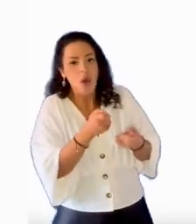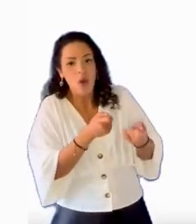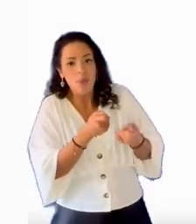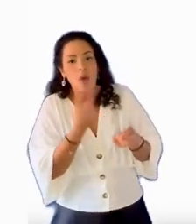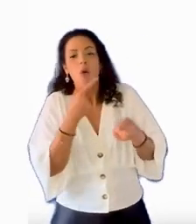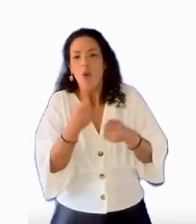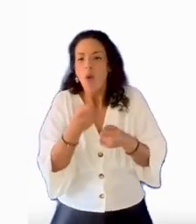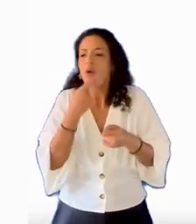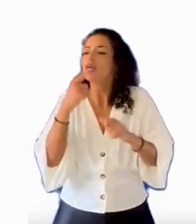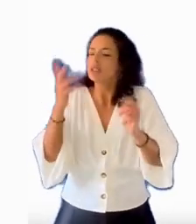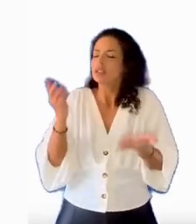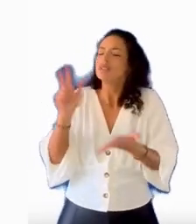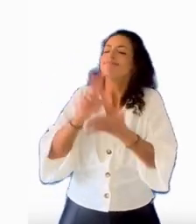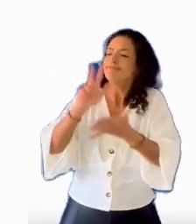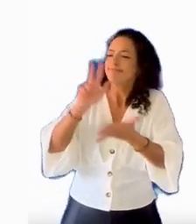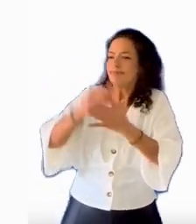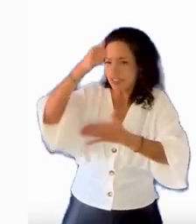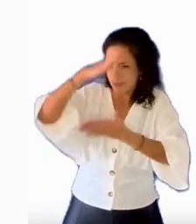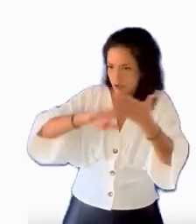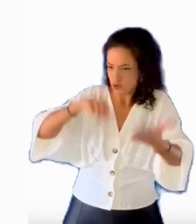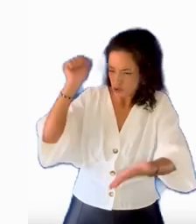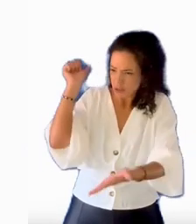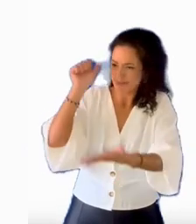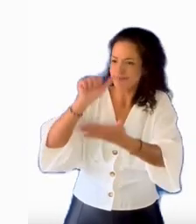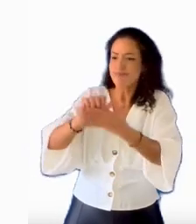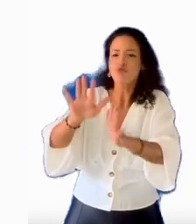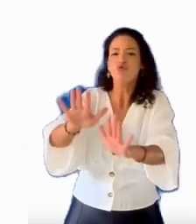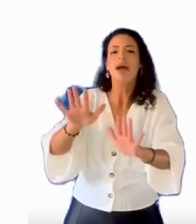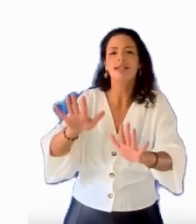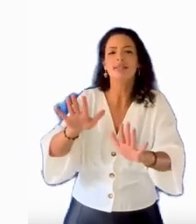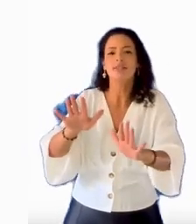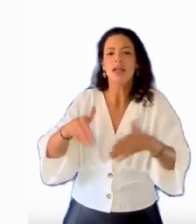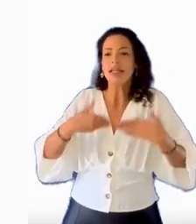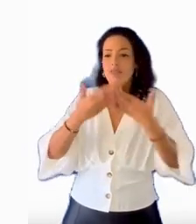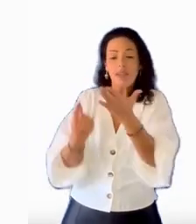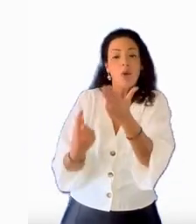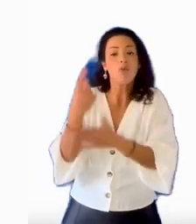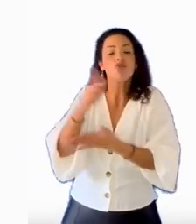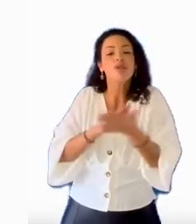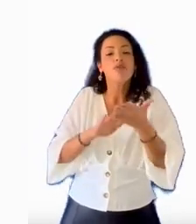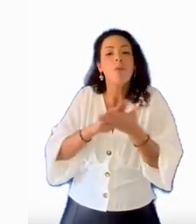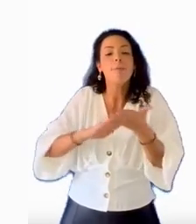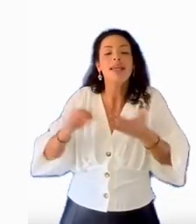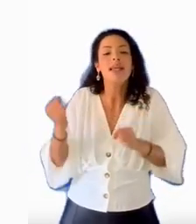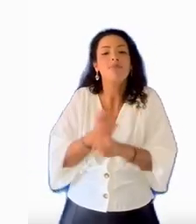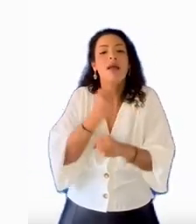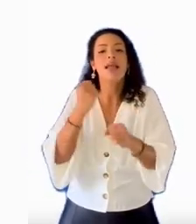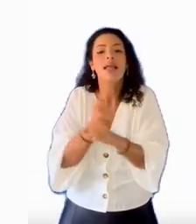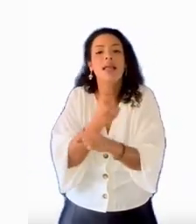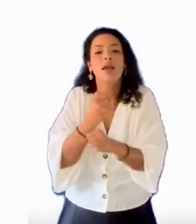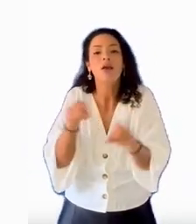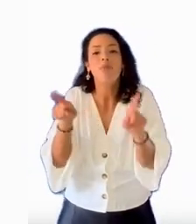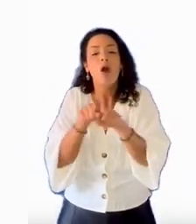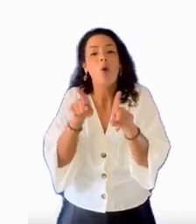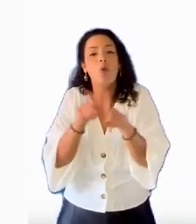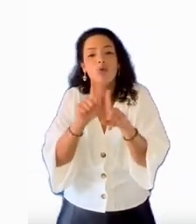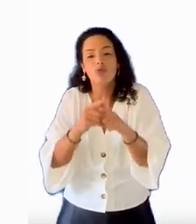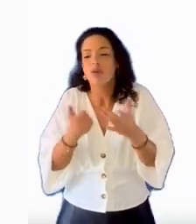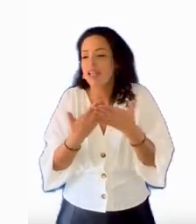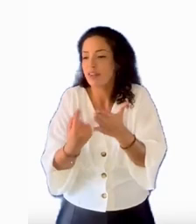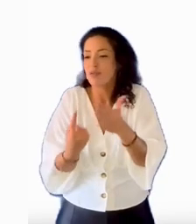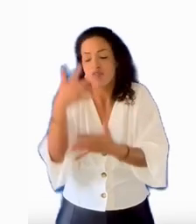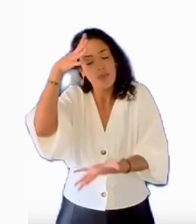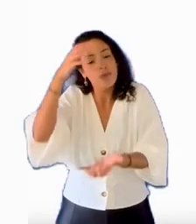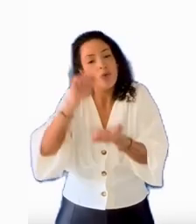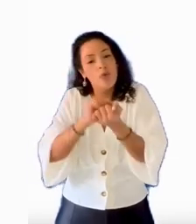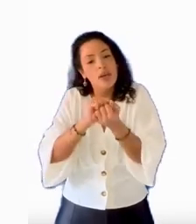their experiences through offering opportunities for meaning making, and in the case of loss, memorialisation and remembering.